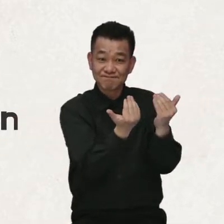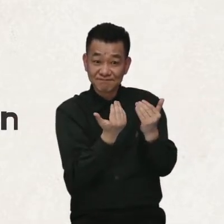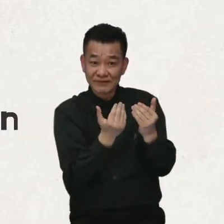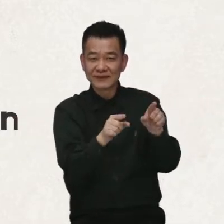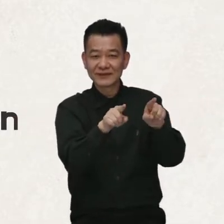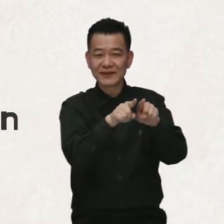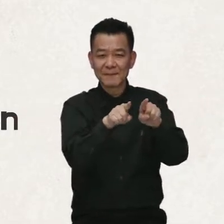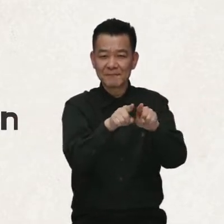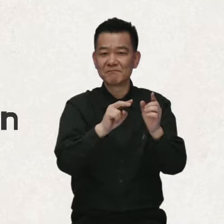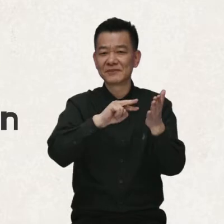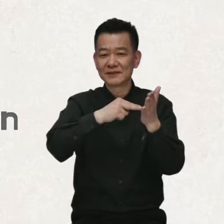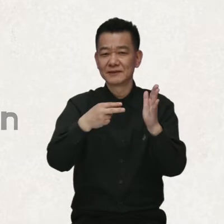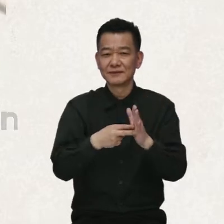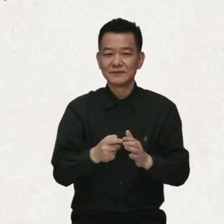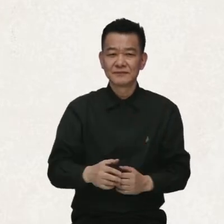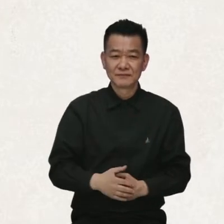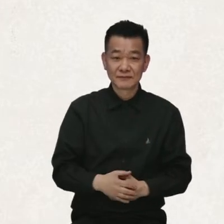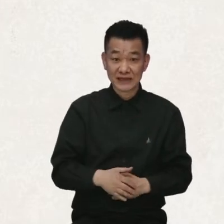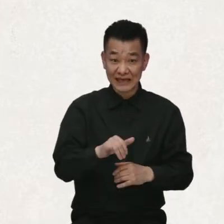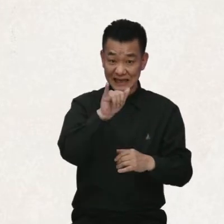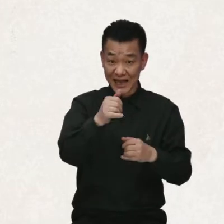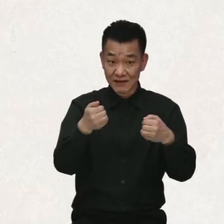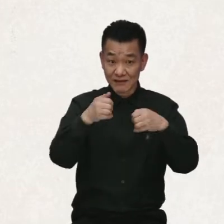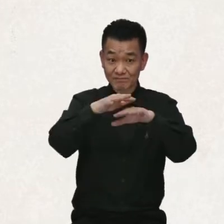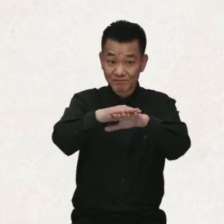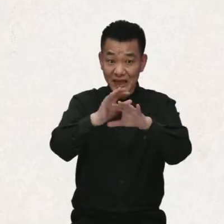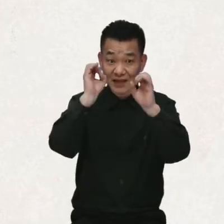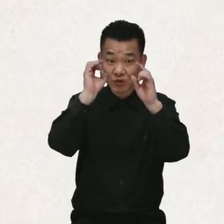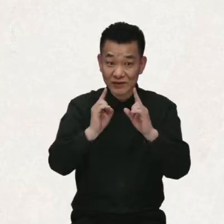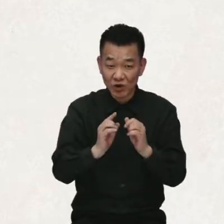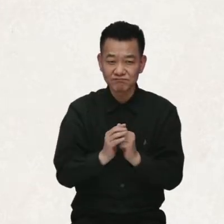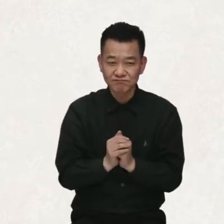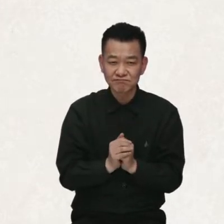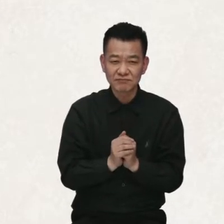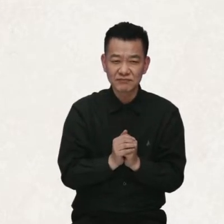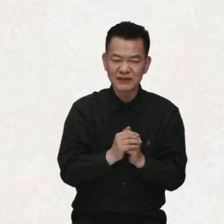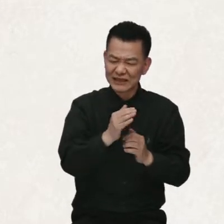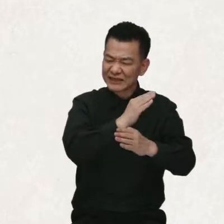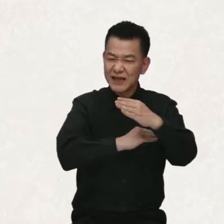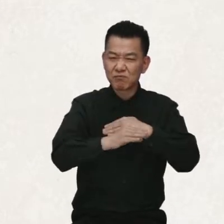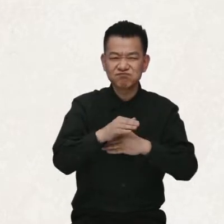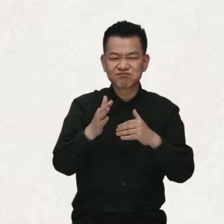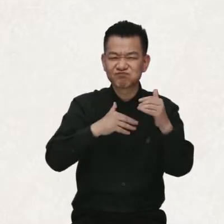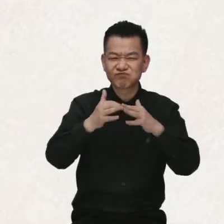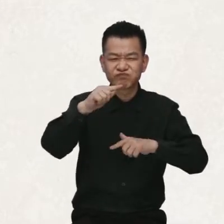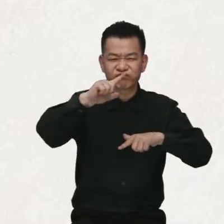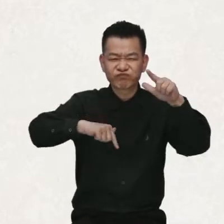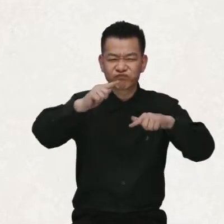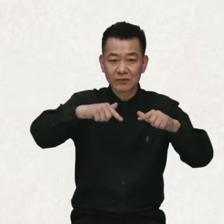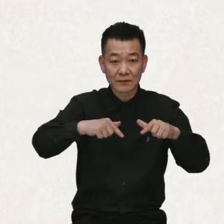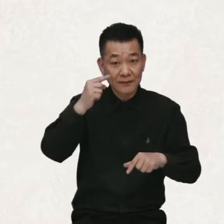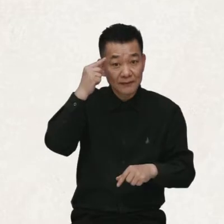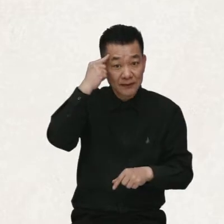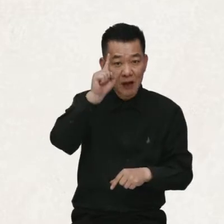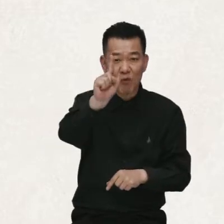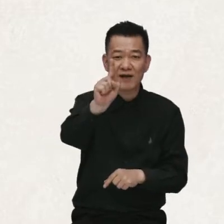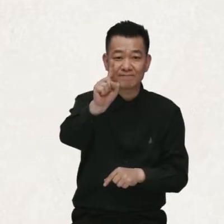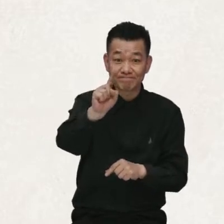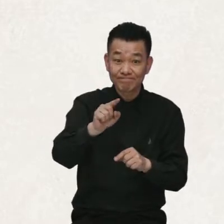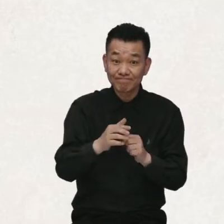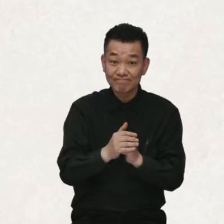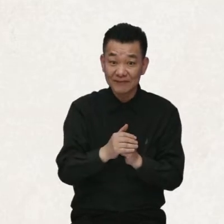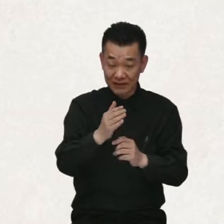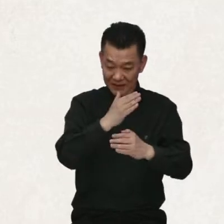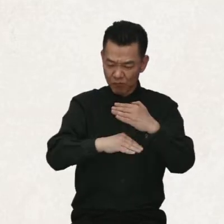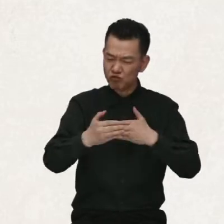with disabilities. Through this inclusive education, disabilities can be perceived as part of diversity.